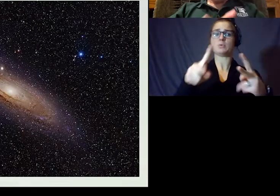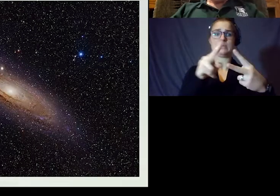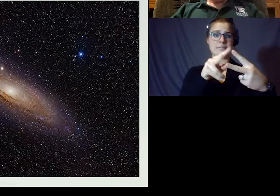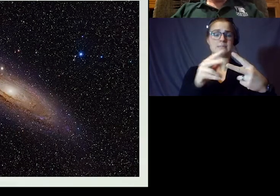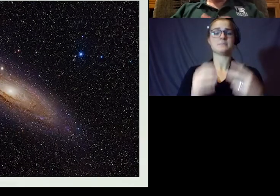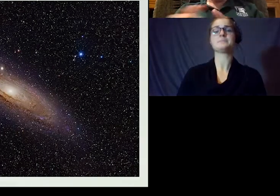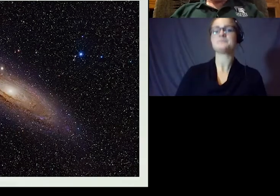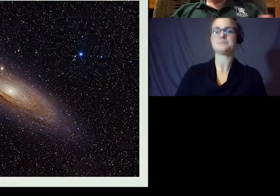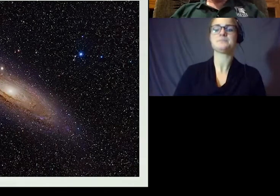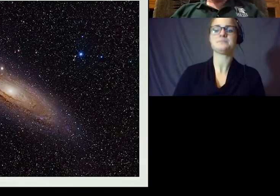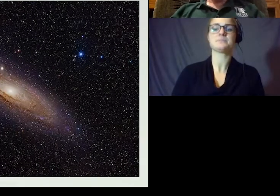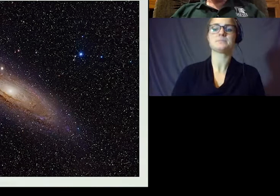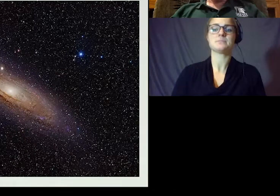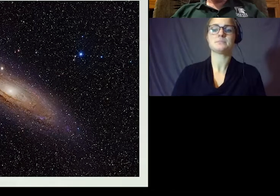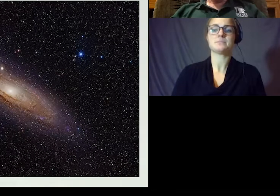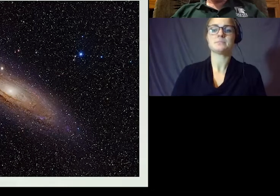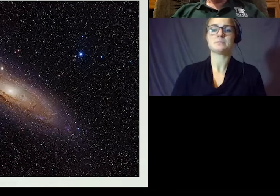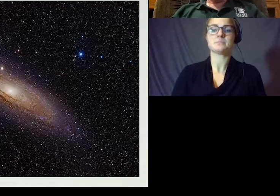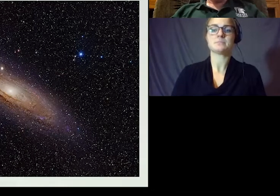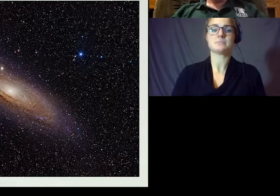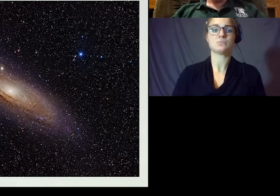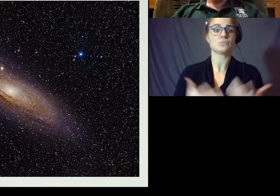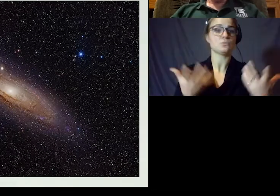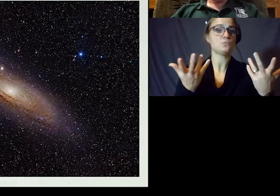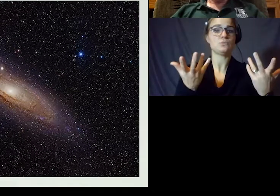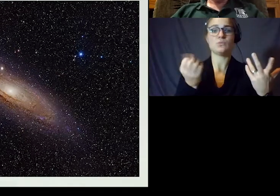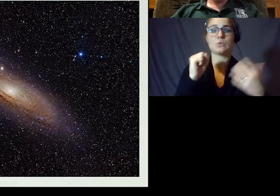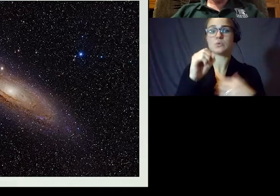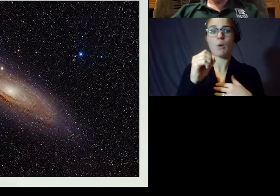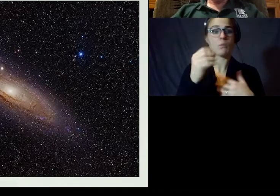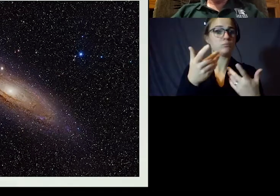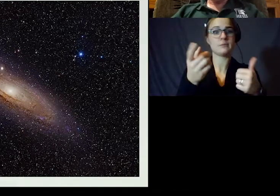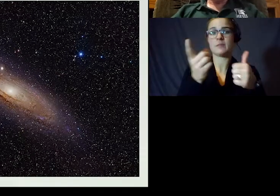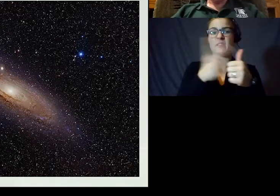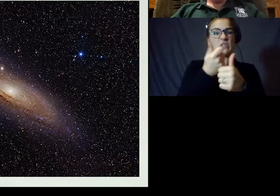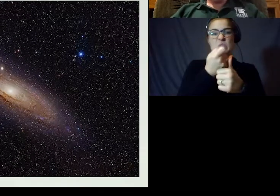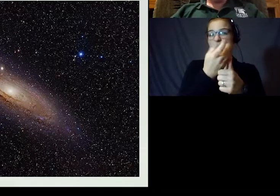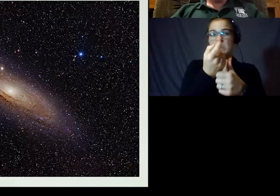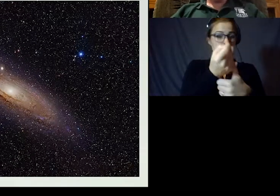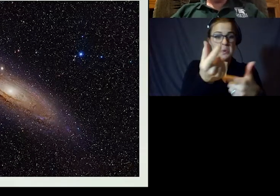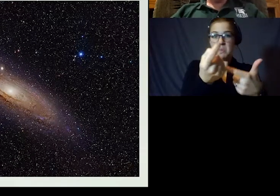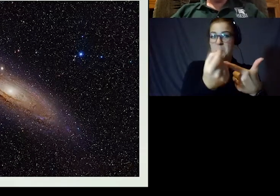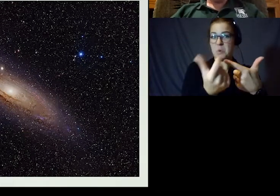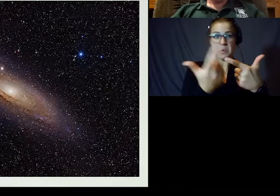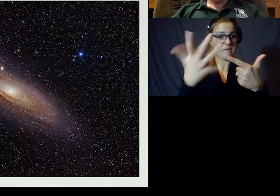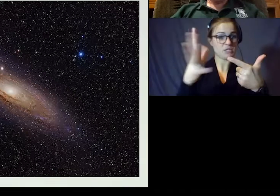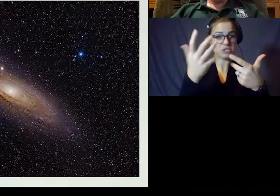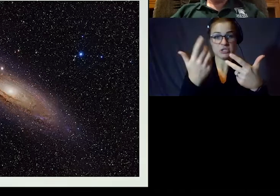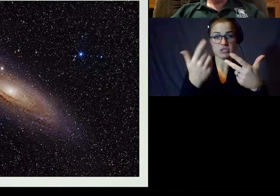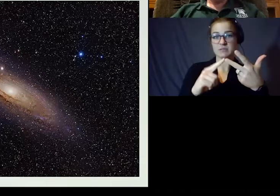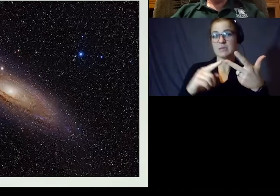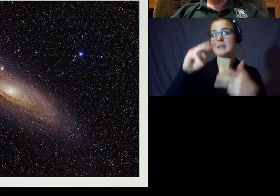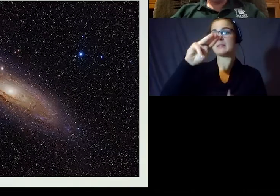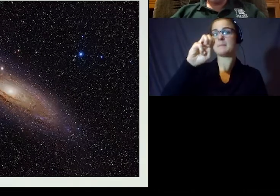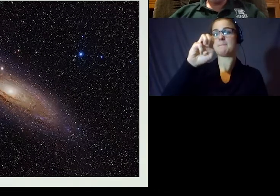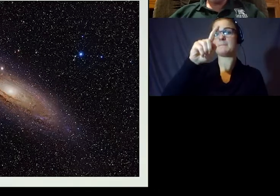So I've just taken out these first few bullets here and the meteor showers, and I have all this